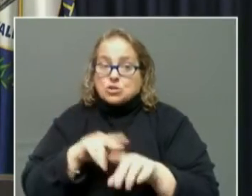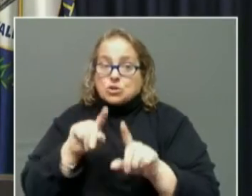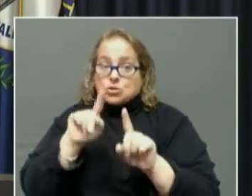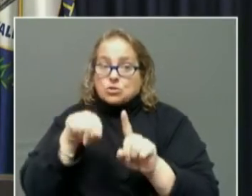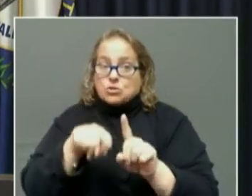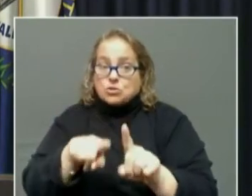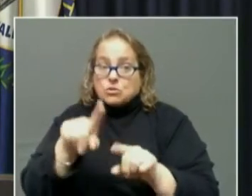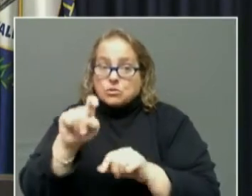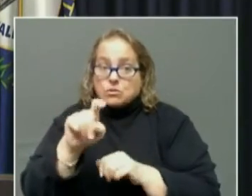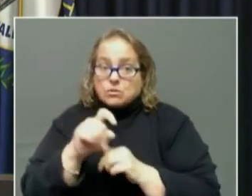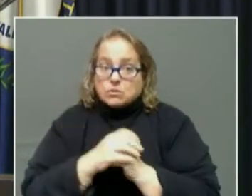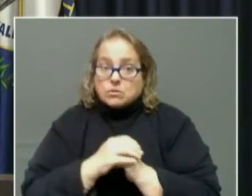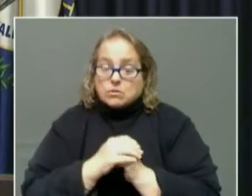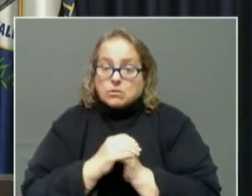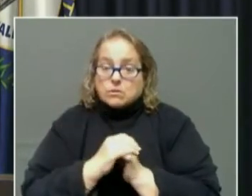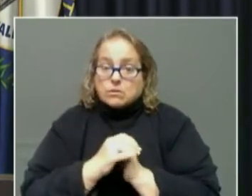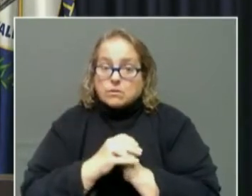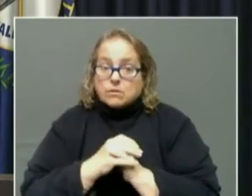state.